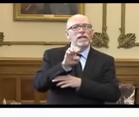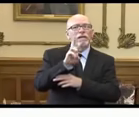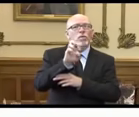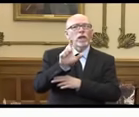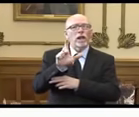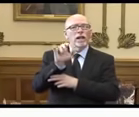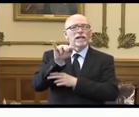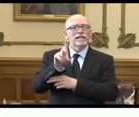BeWellIndiana.org.